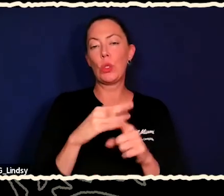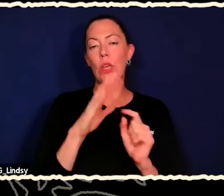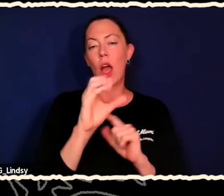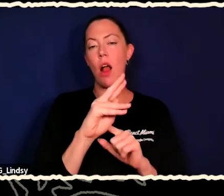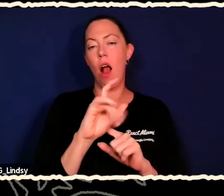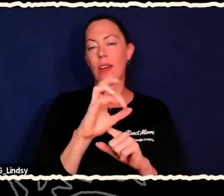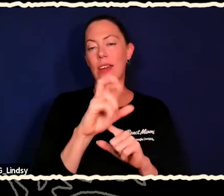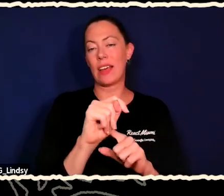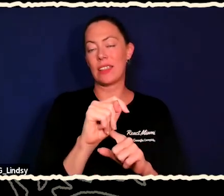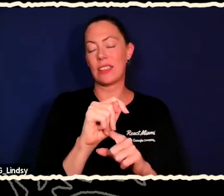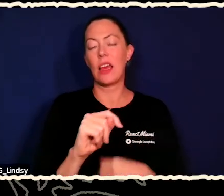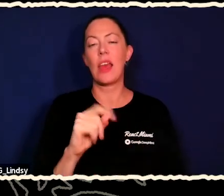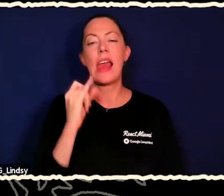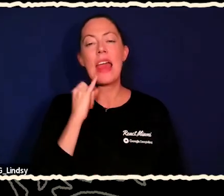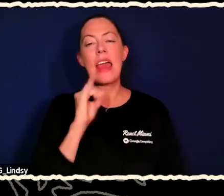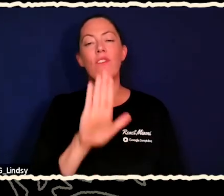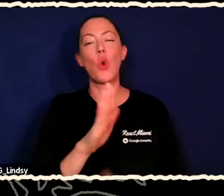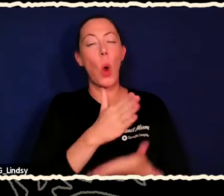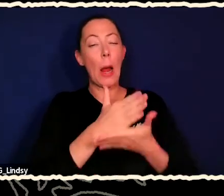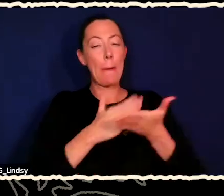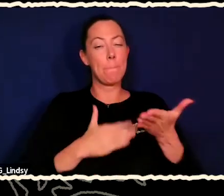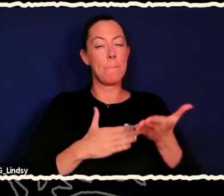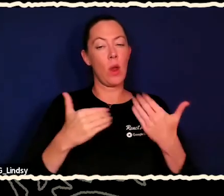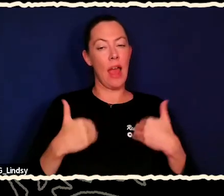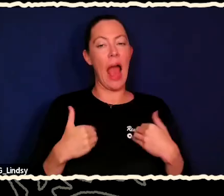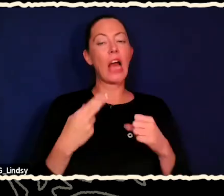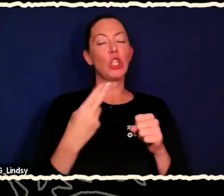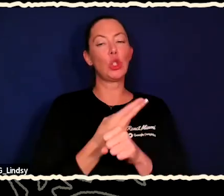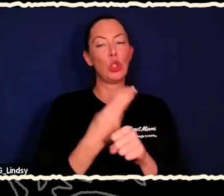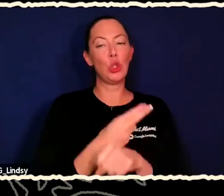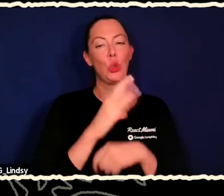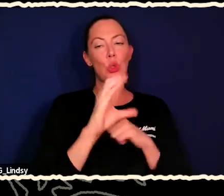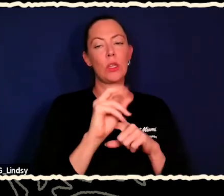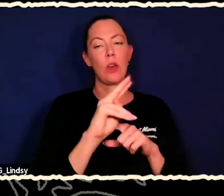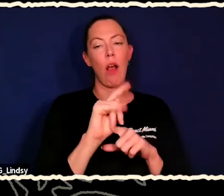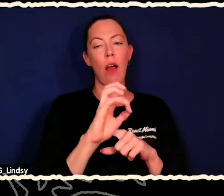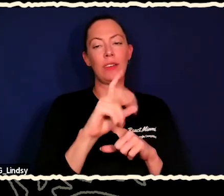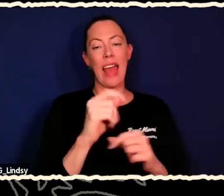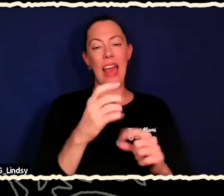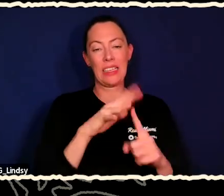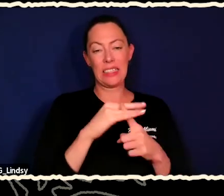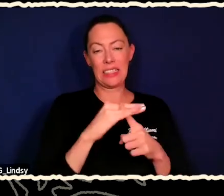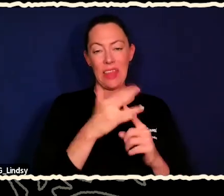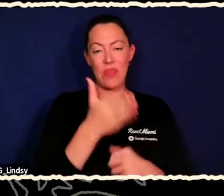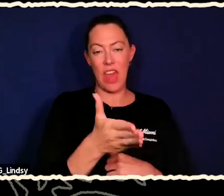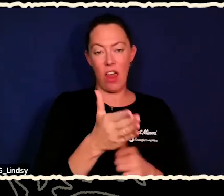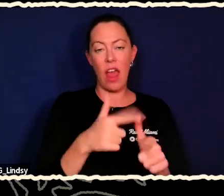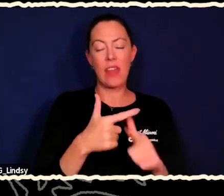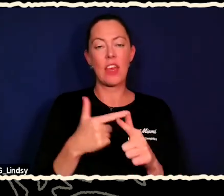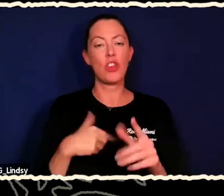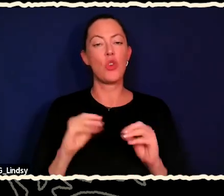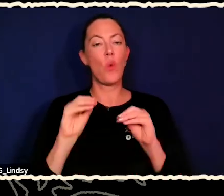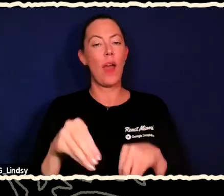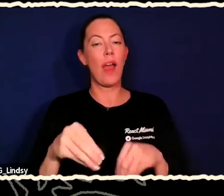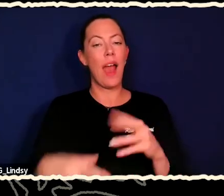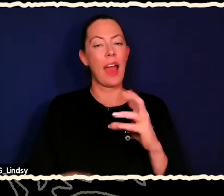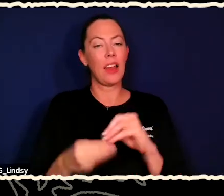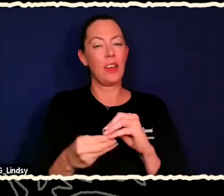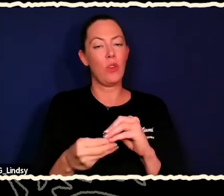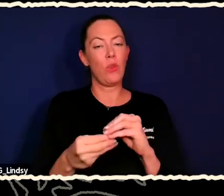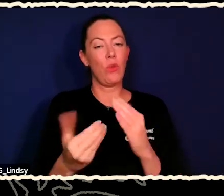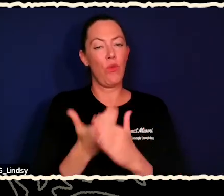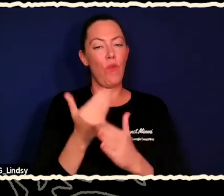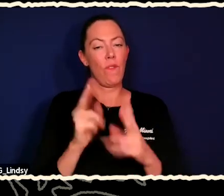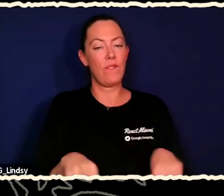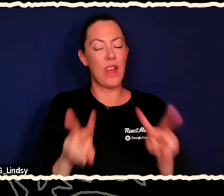your component has a use context in there, and you put in a new value in the context provider at the top,